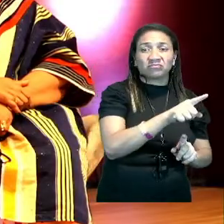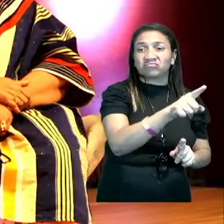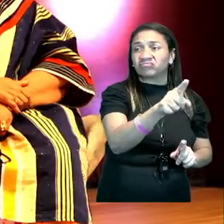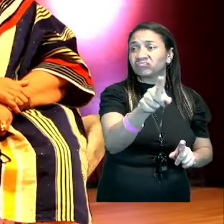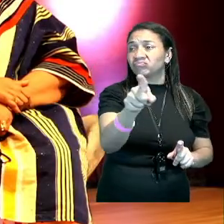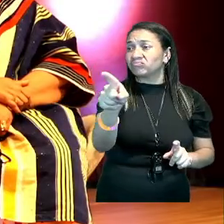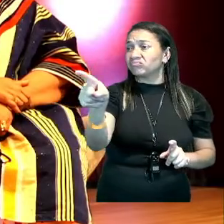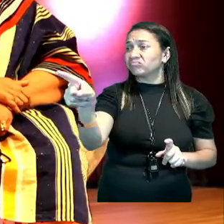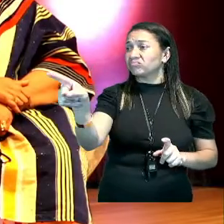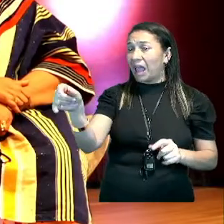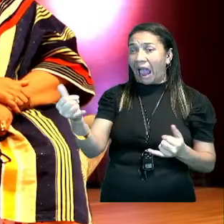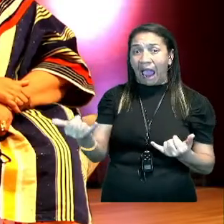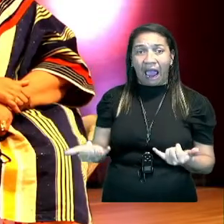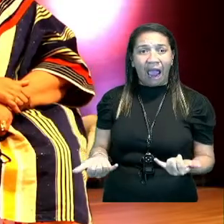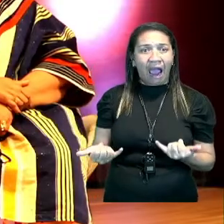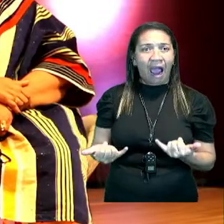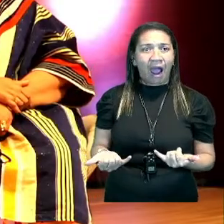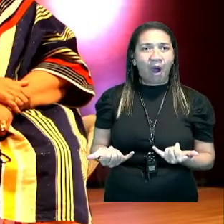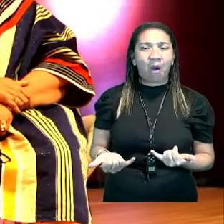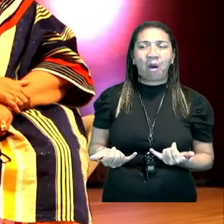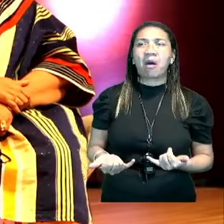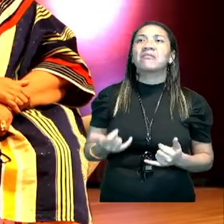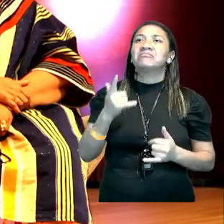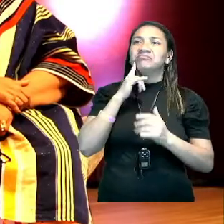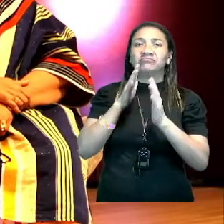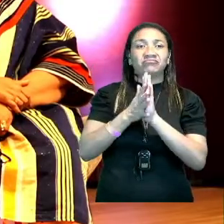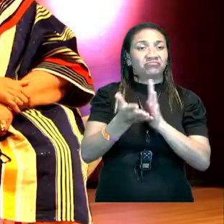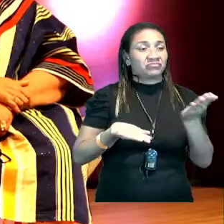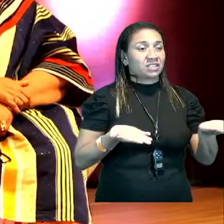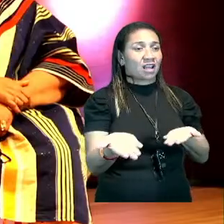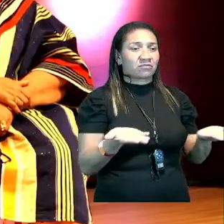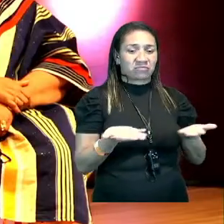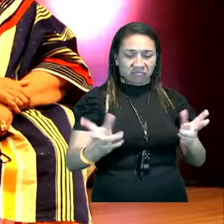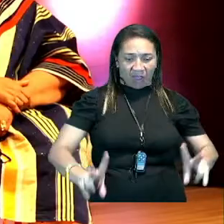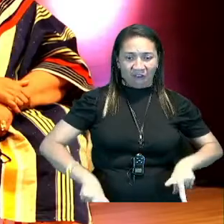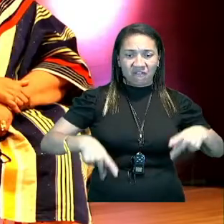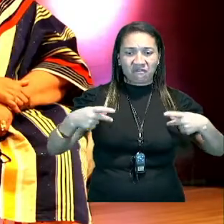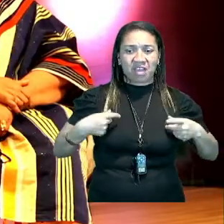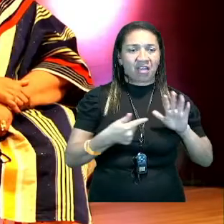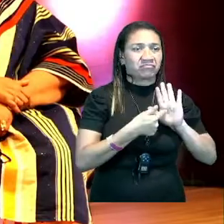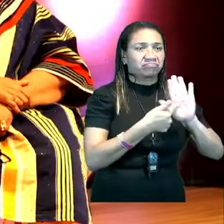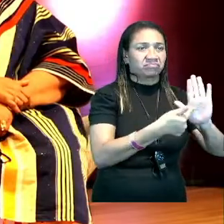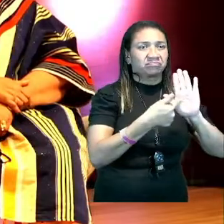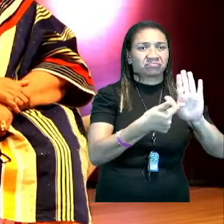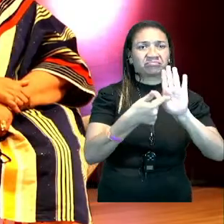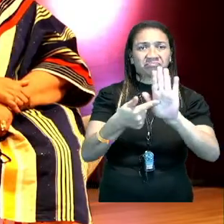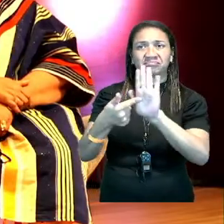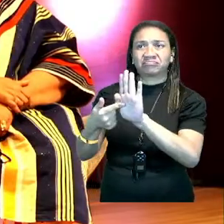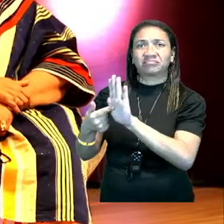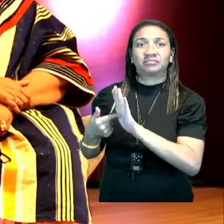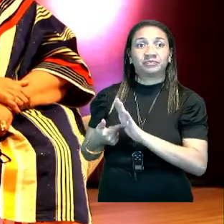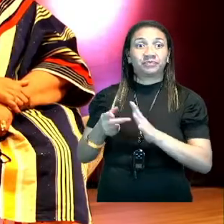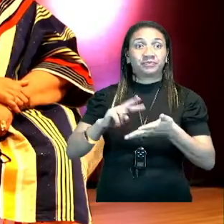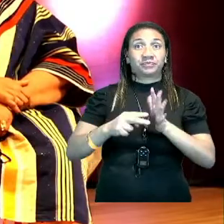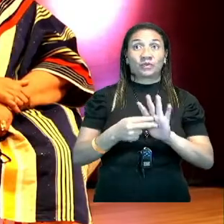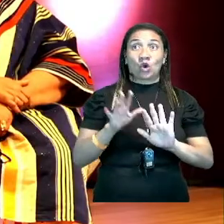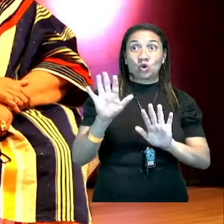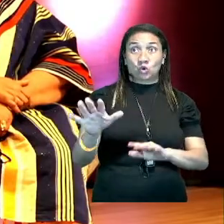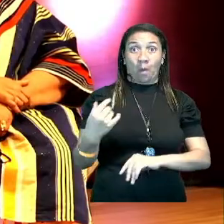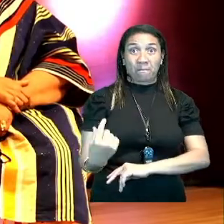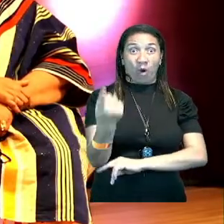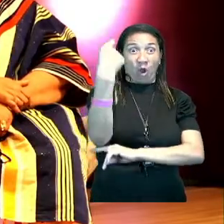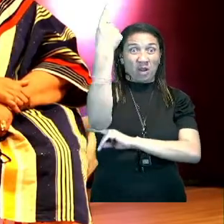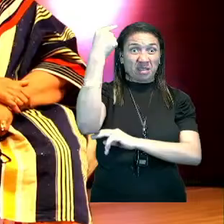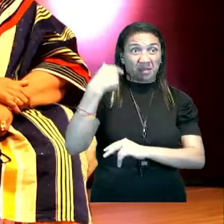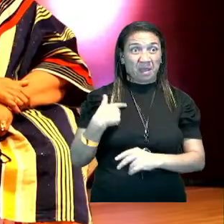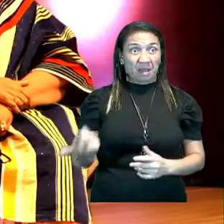humanity that today can be at the service of life for all of us and not at the